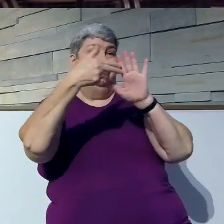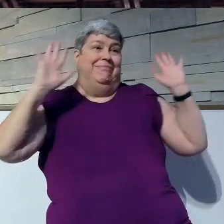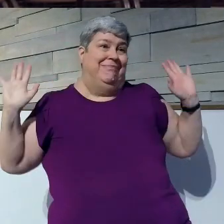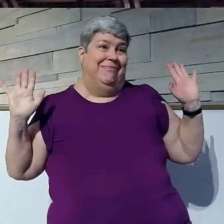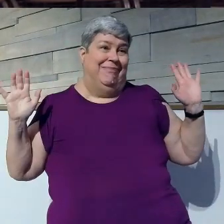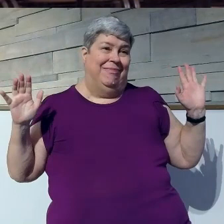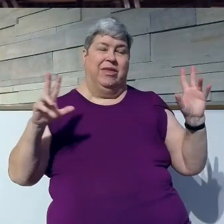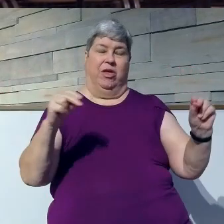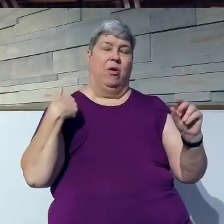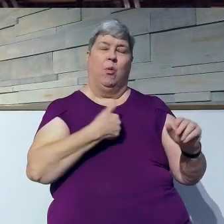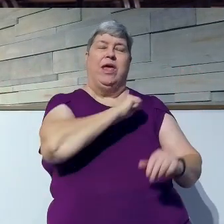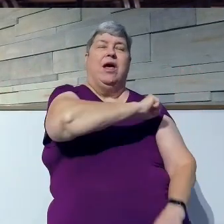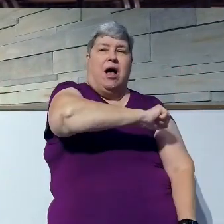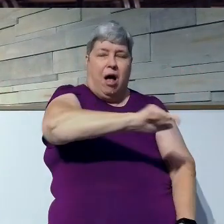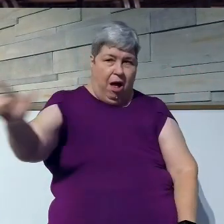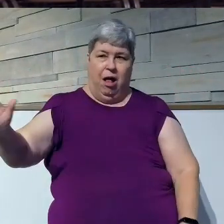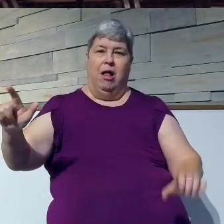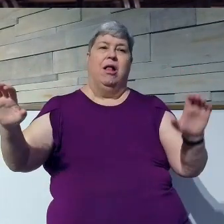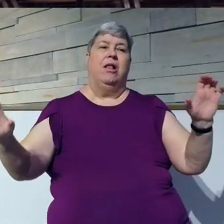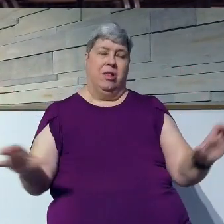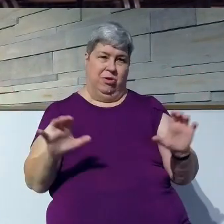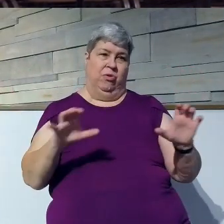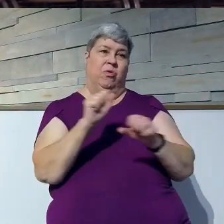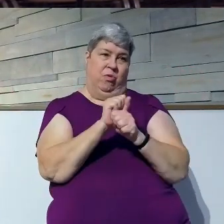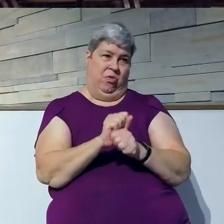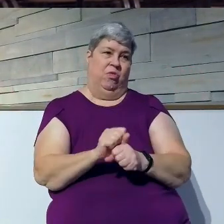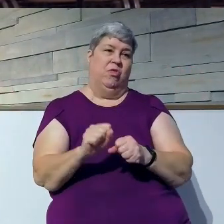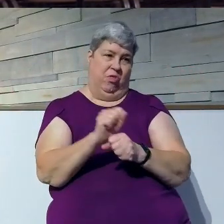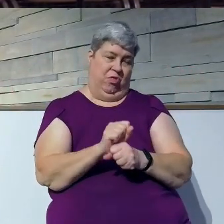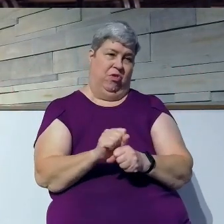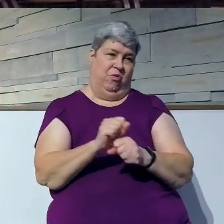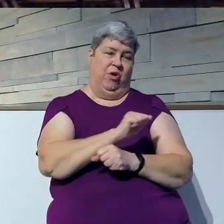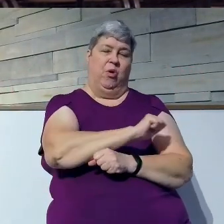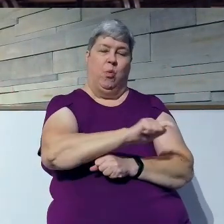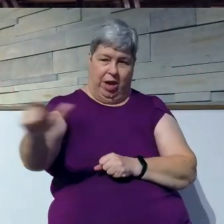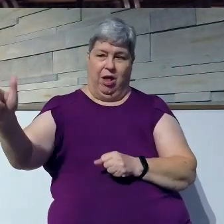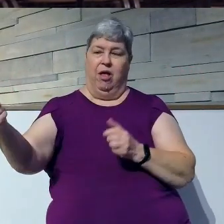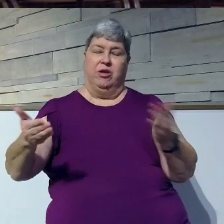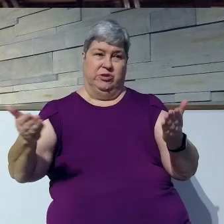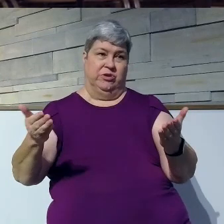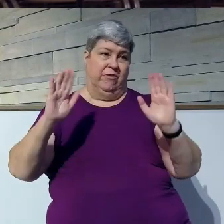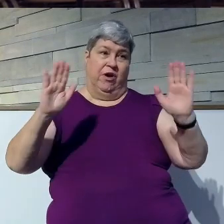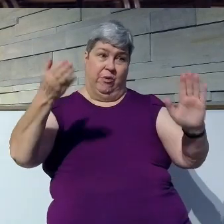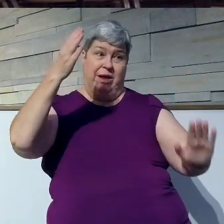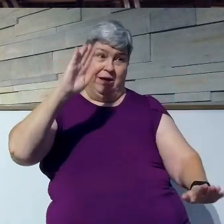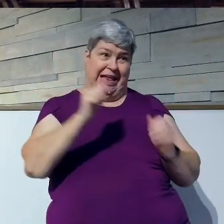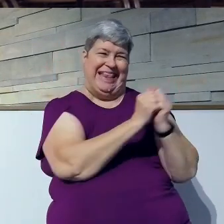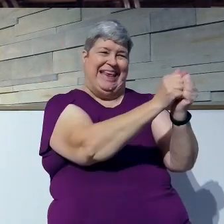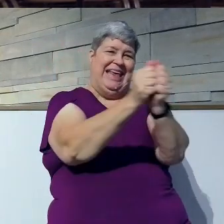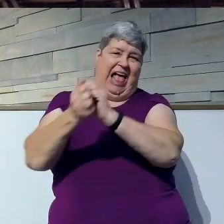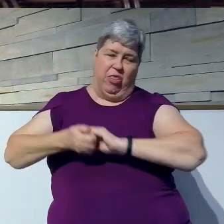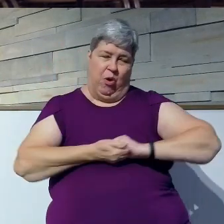right? No, we all do the work. We all serve our great God